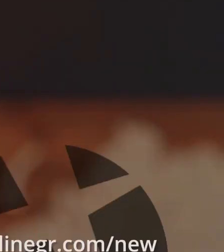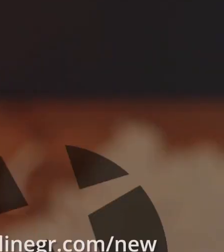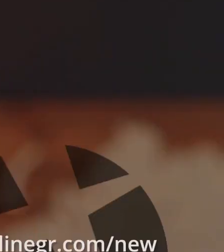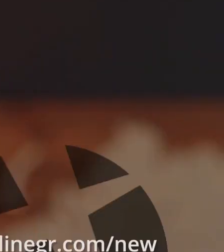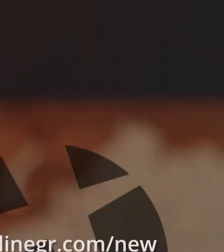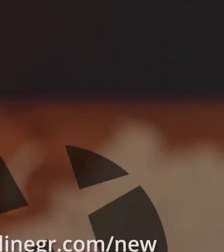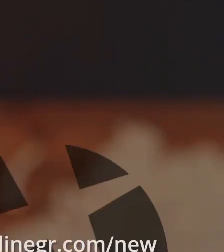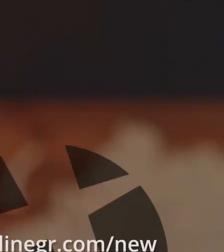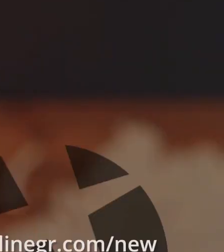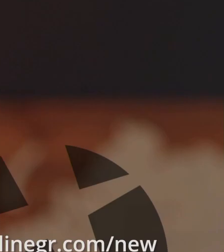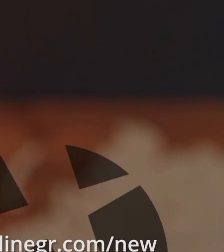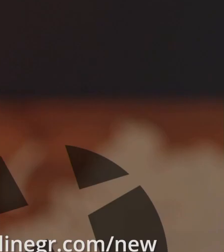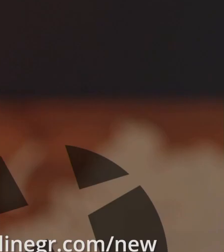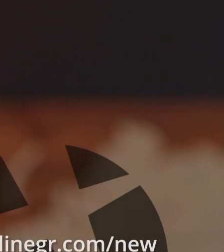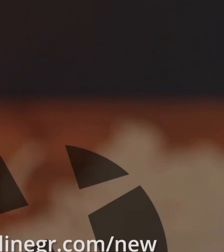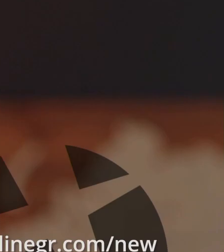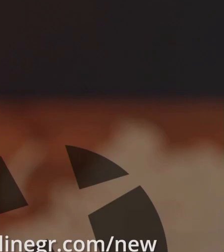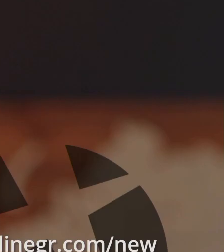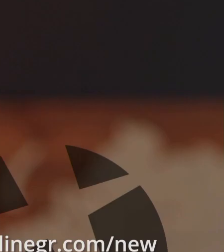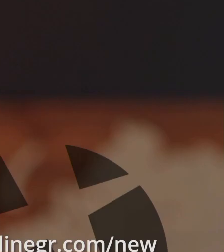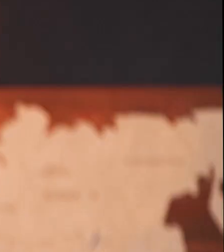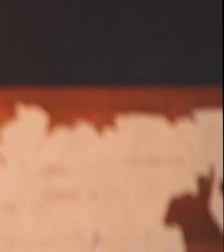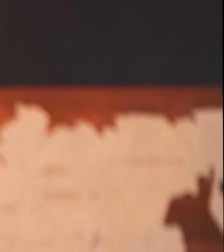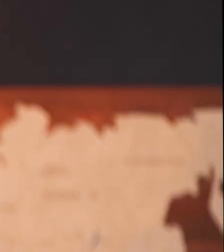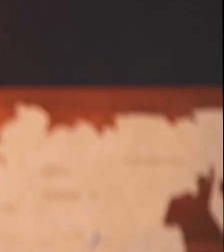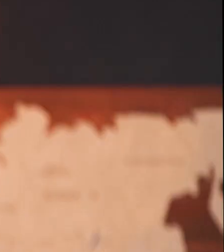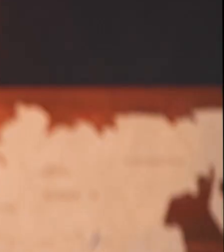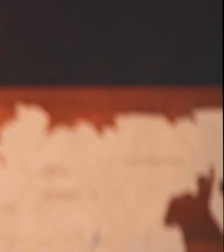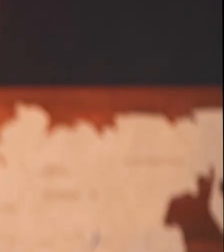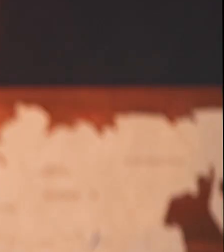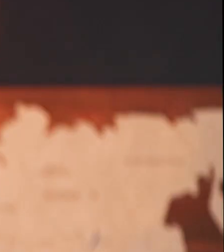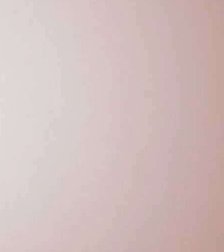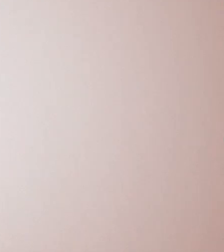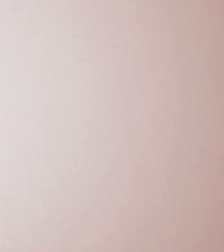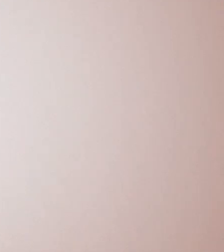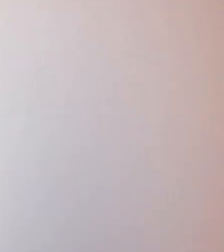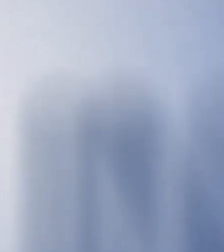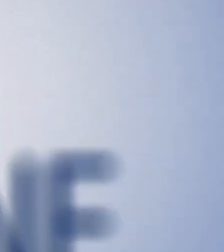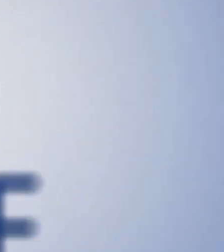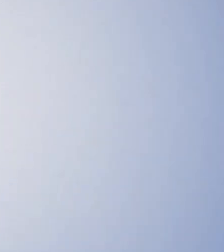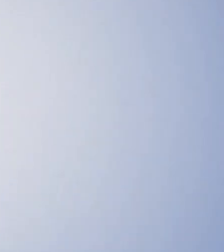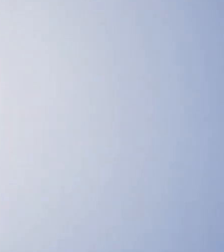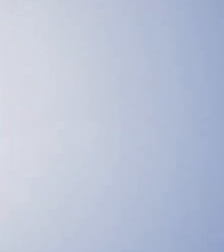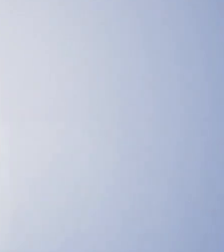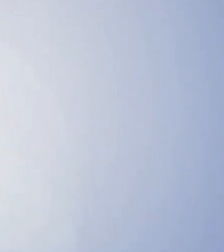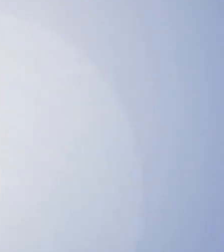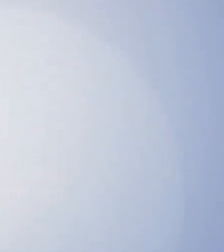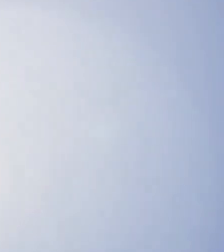frontlinegr.com/new if this was your first time joining us. We hope to see you next time. We'll